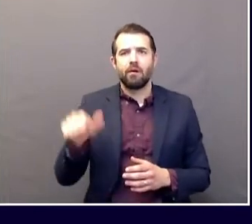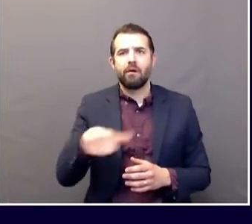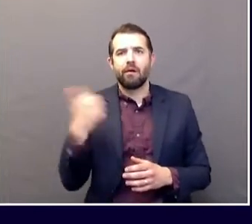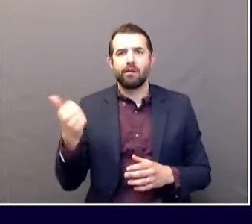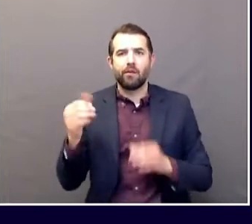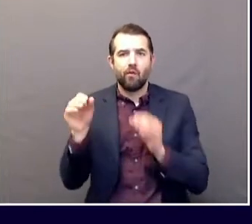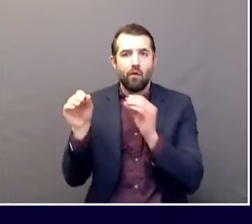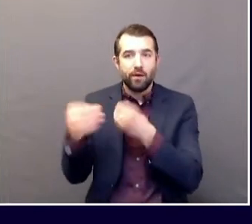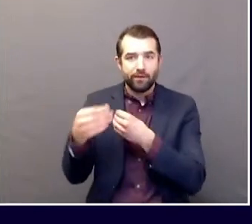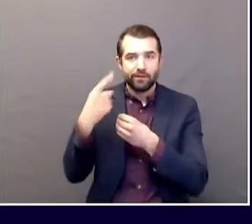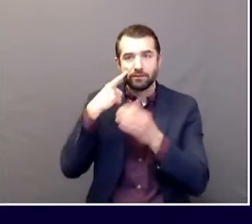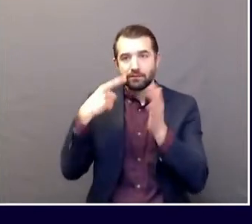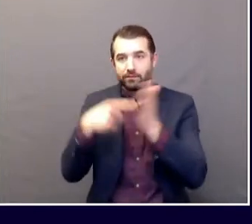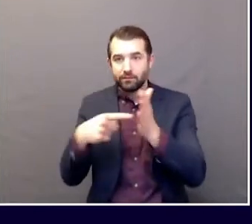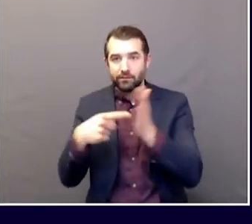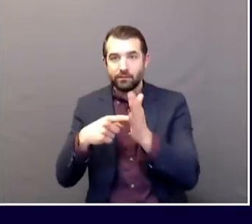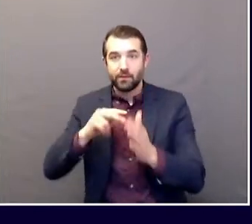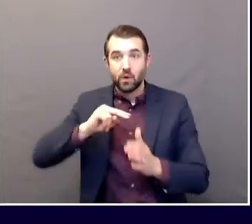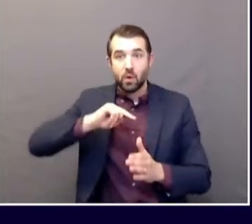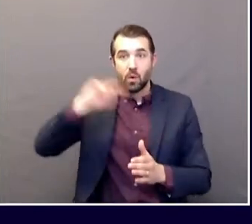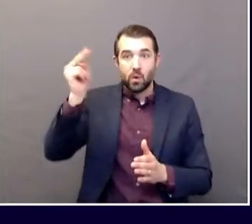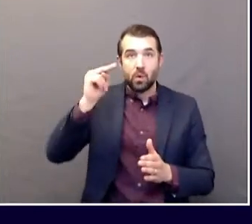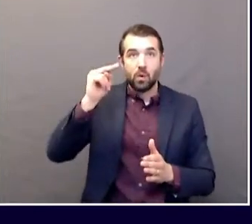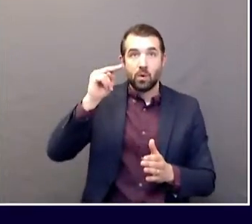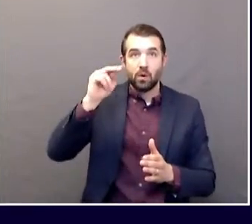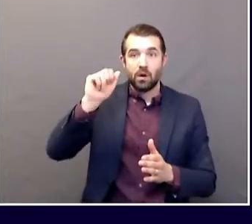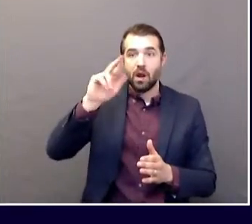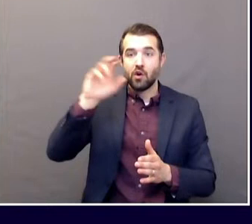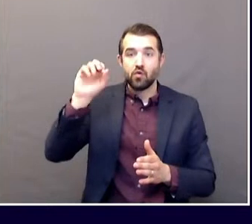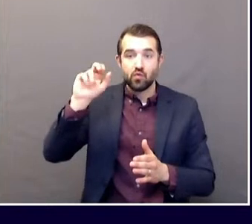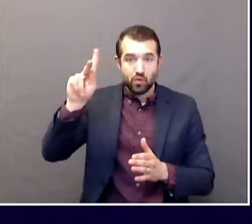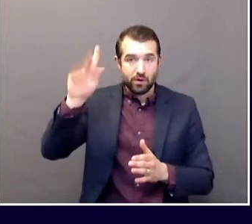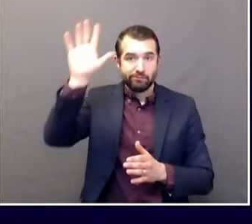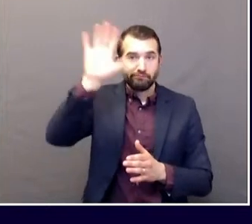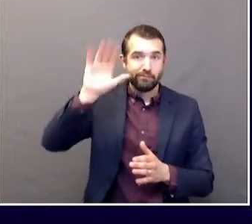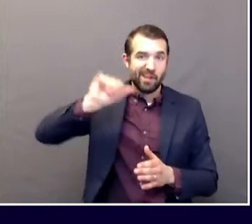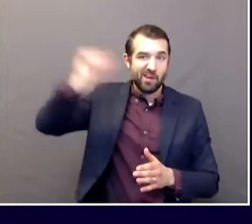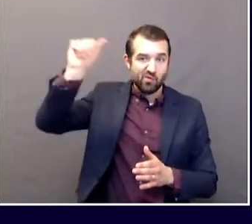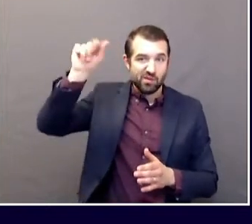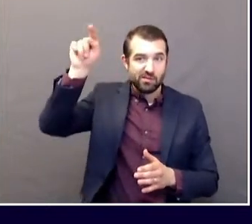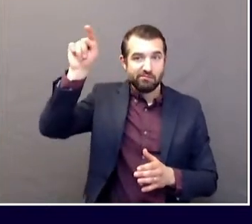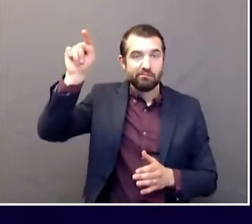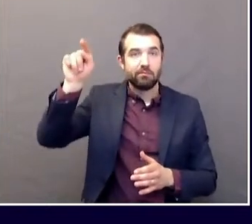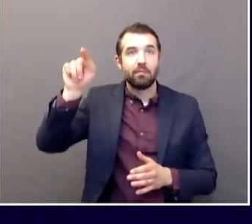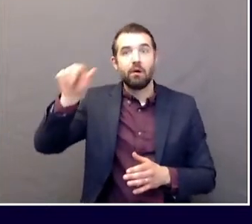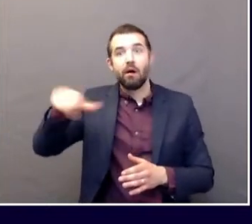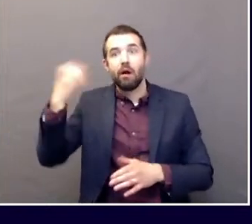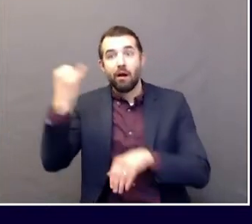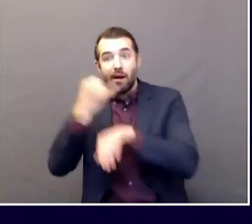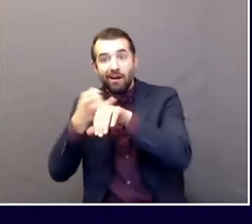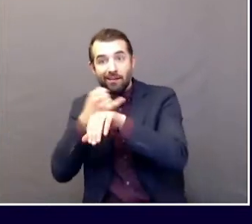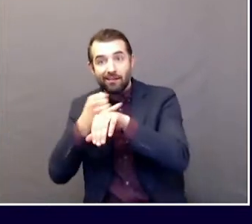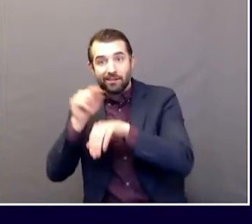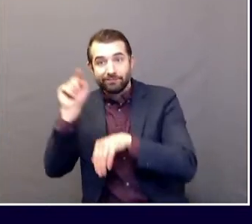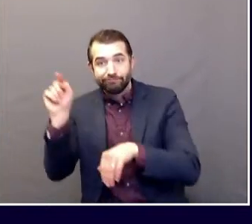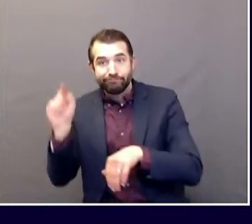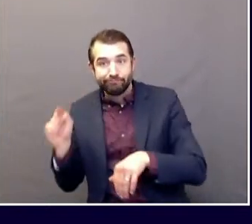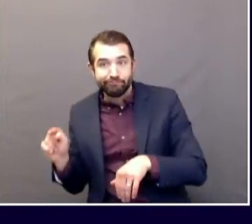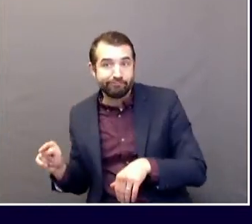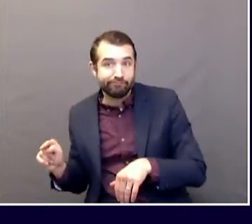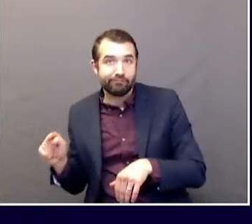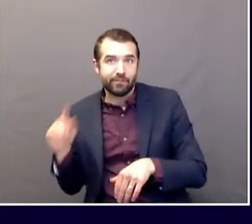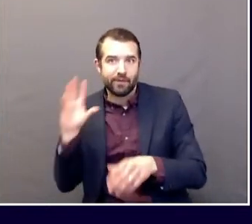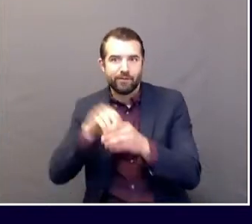County and for some of the unbridged islands to begin to figure out how do they pool their resources to identify those